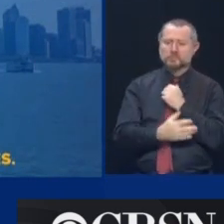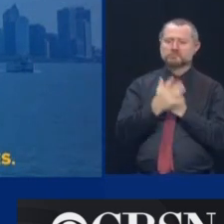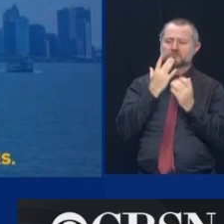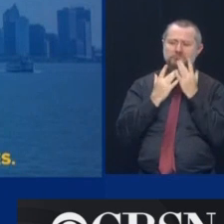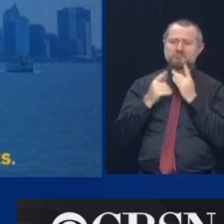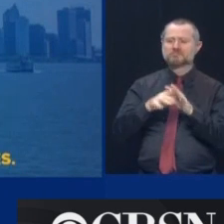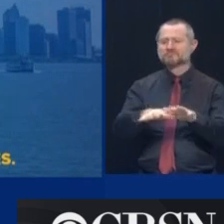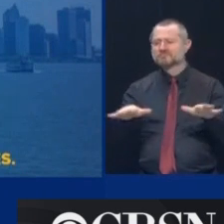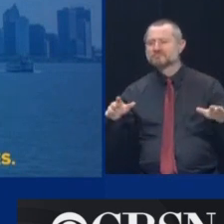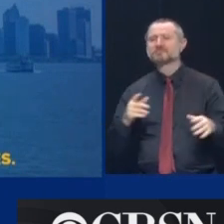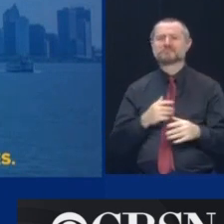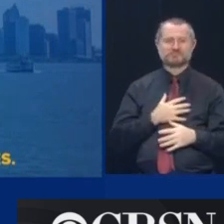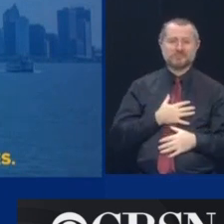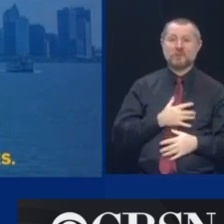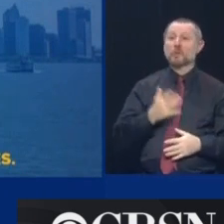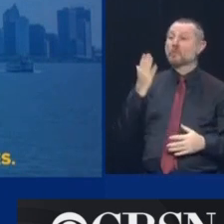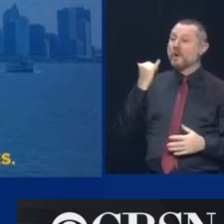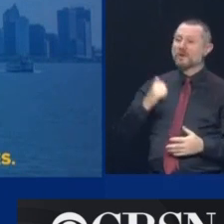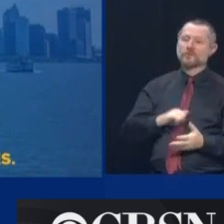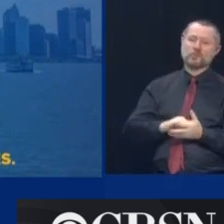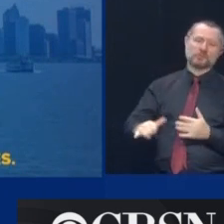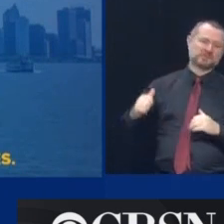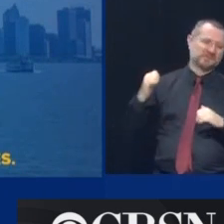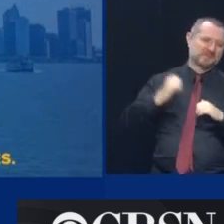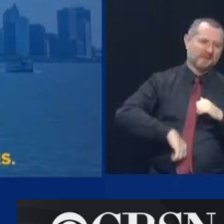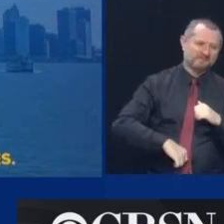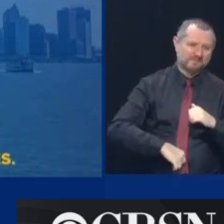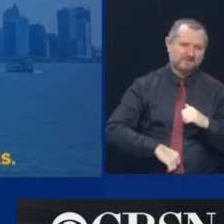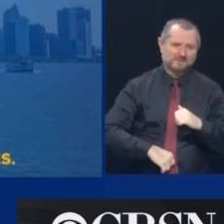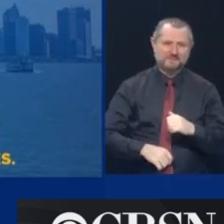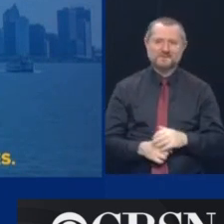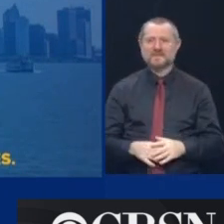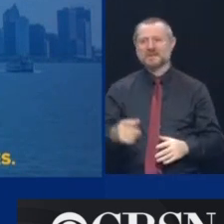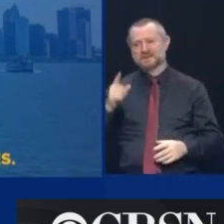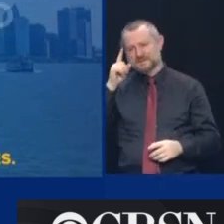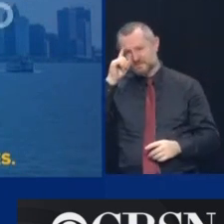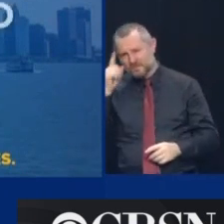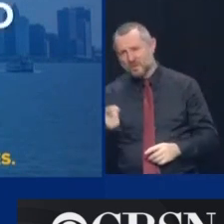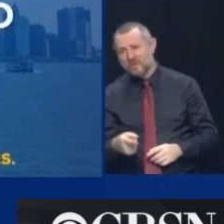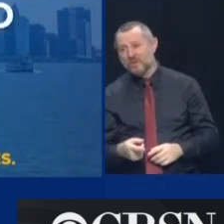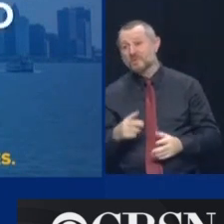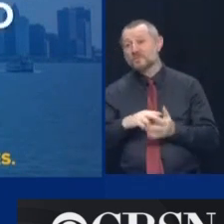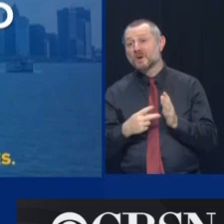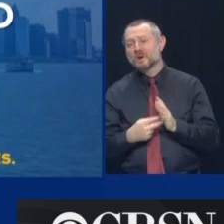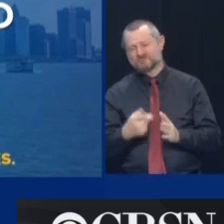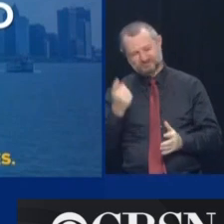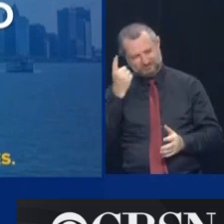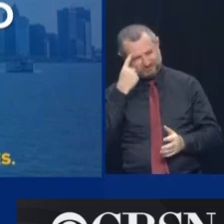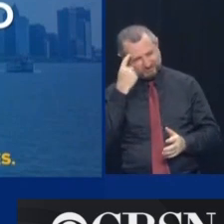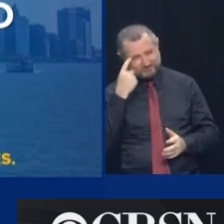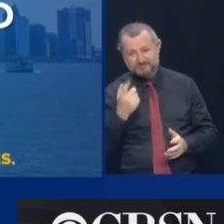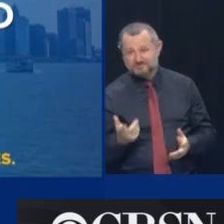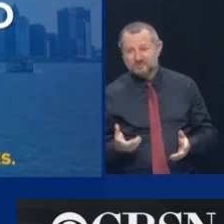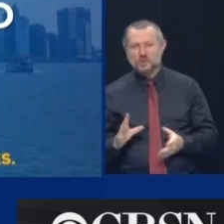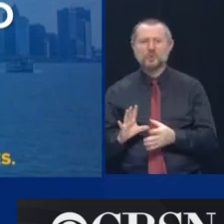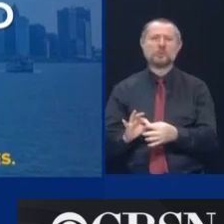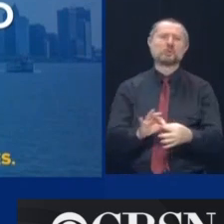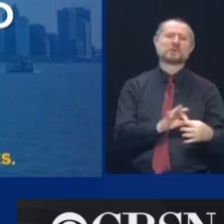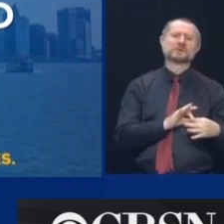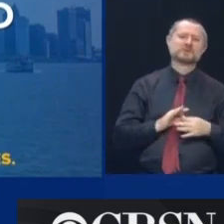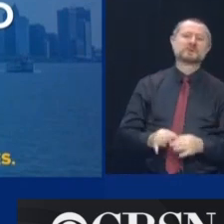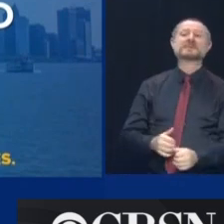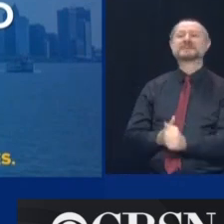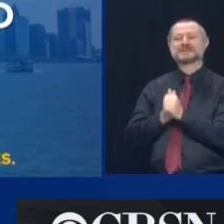Why? Because we're New York tough, and part of being New York tough is to be smart and to be united and to be